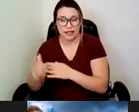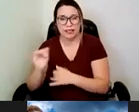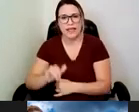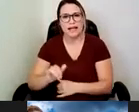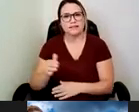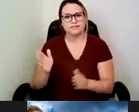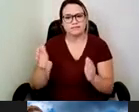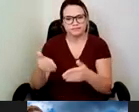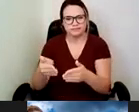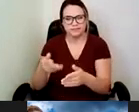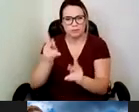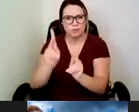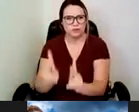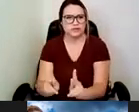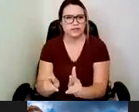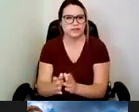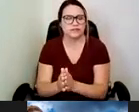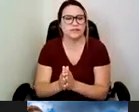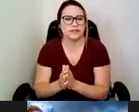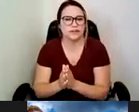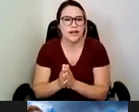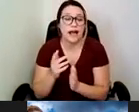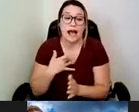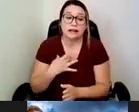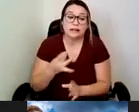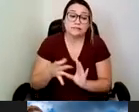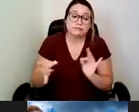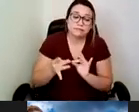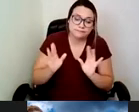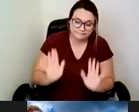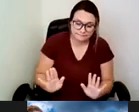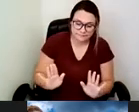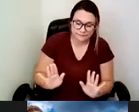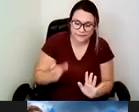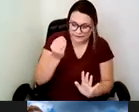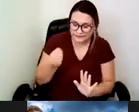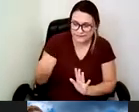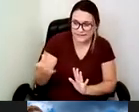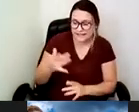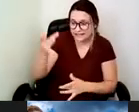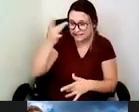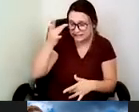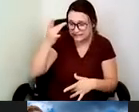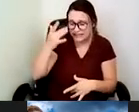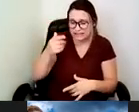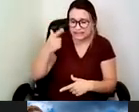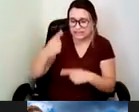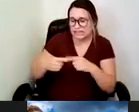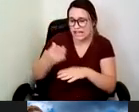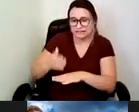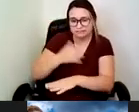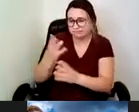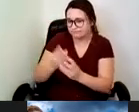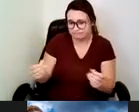I like to say instead, perhaps that the disease no longer is curable. And all this, these efforts, including perhaps a